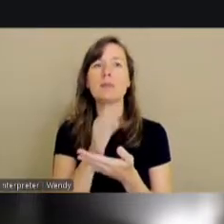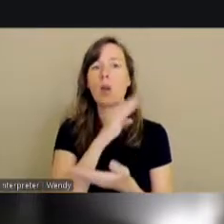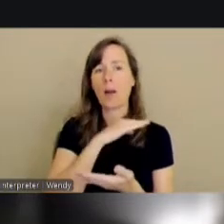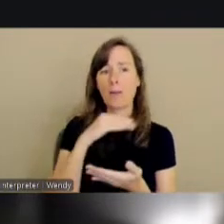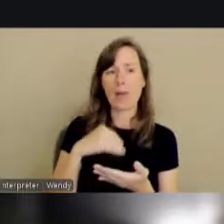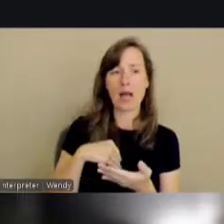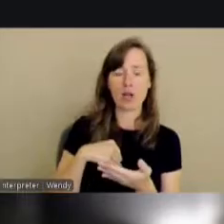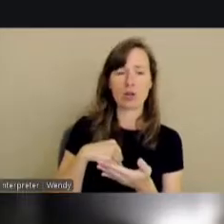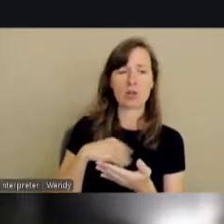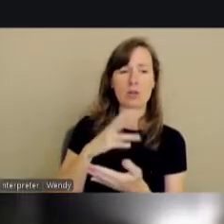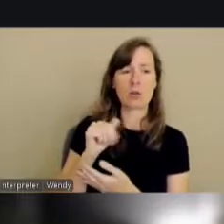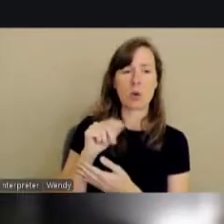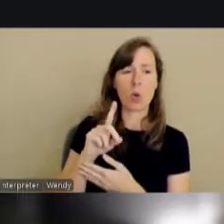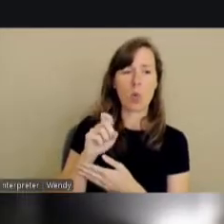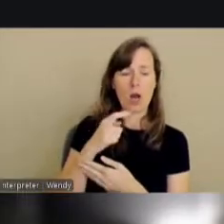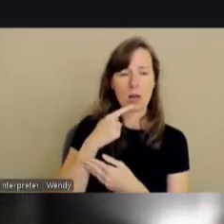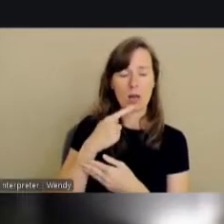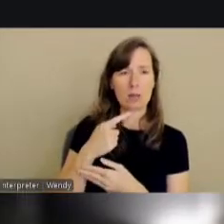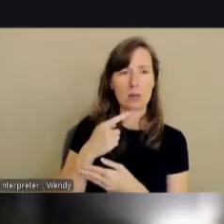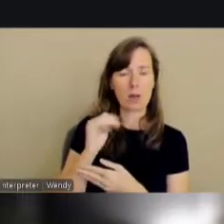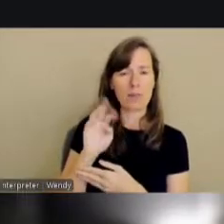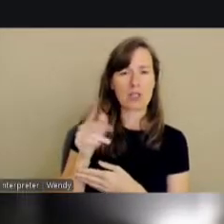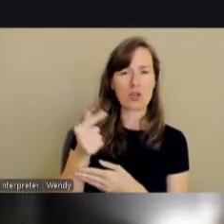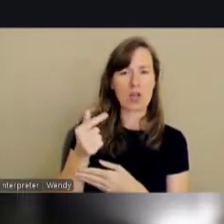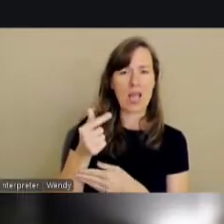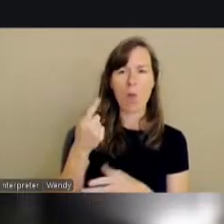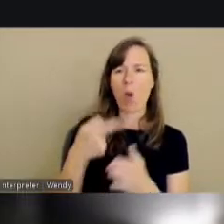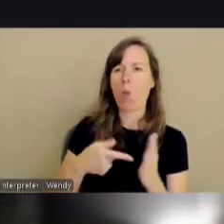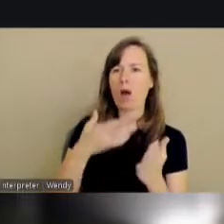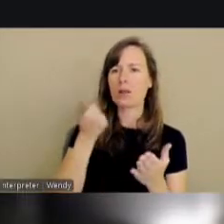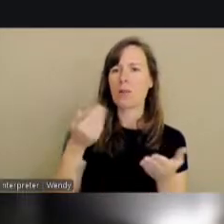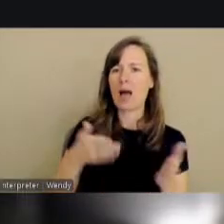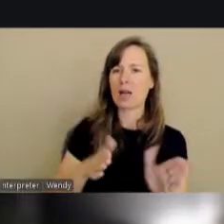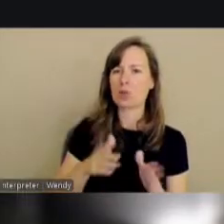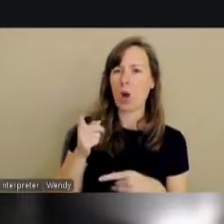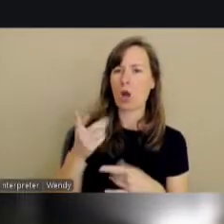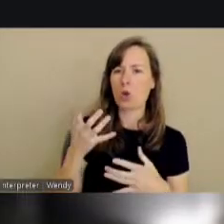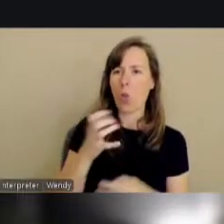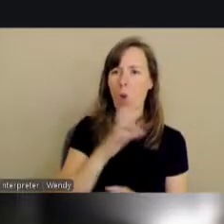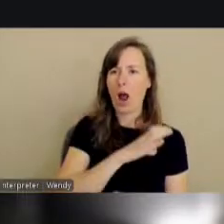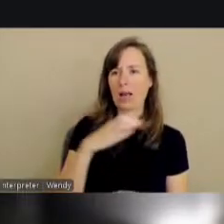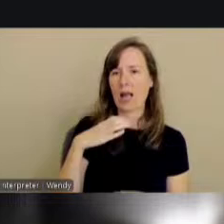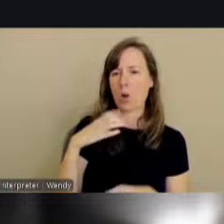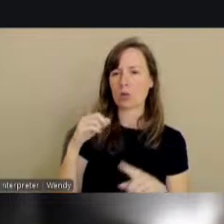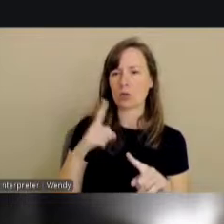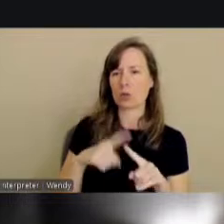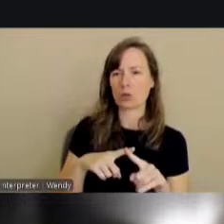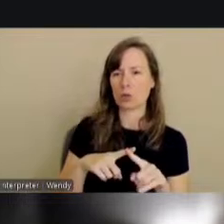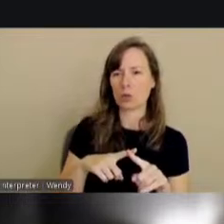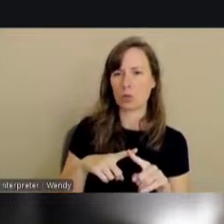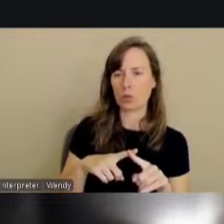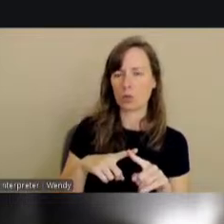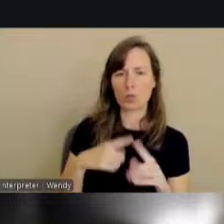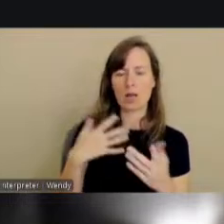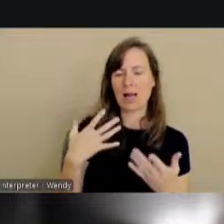sir. Mr. Galloway, what is the best way you would like council to, again,